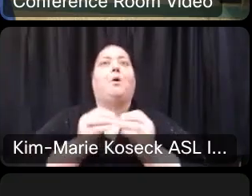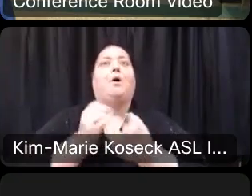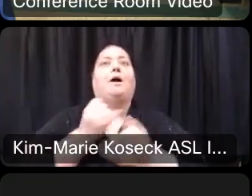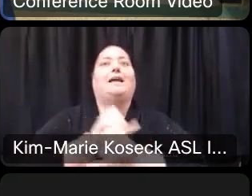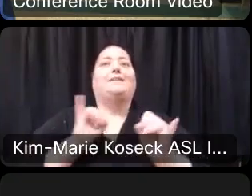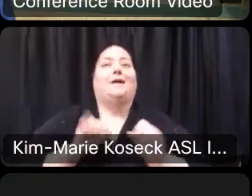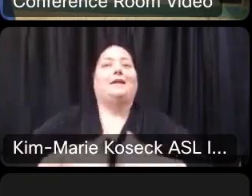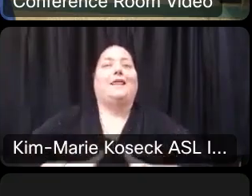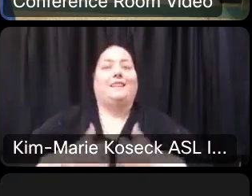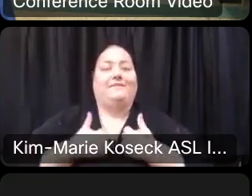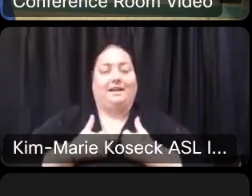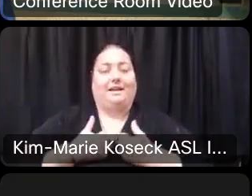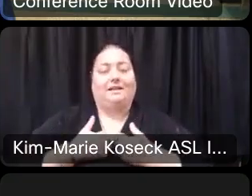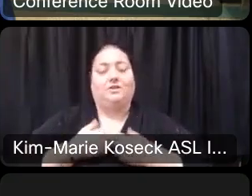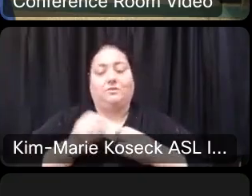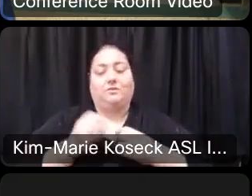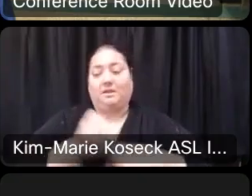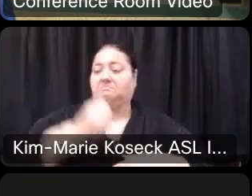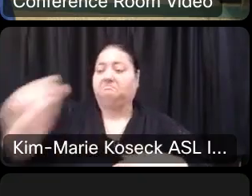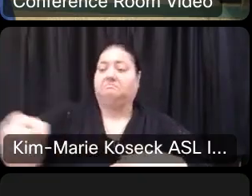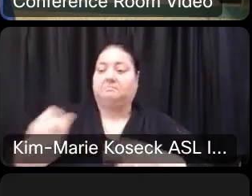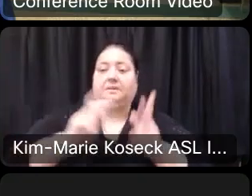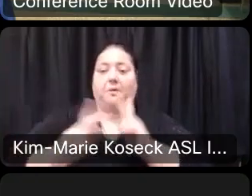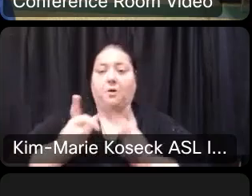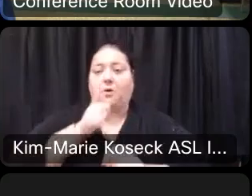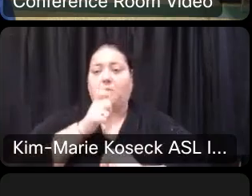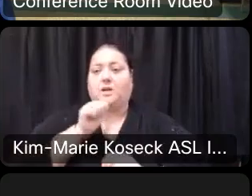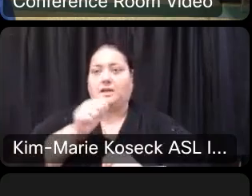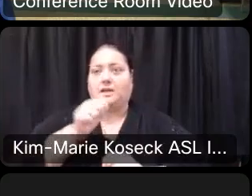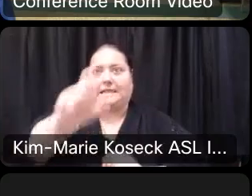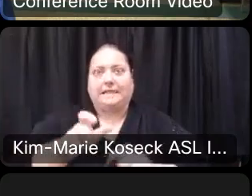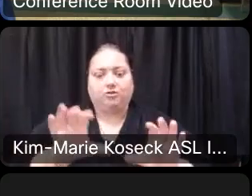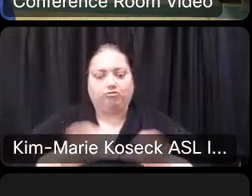living situation for people who doesn't need group homes.